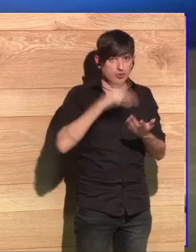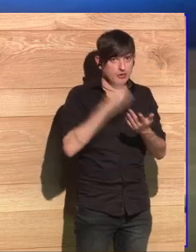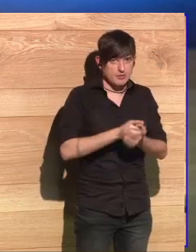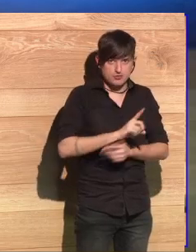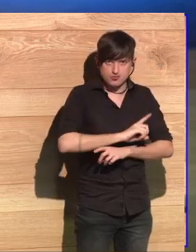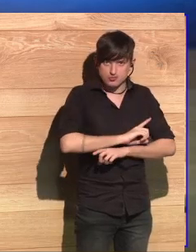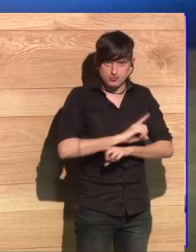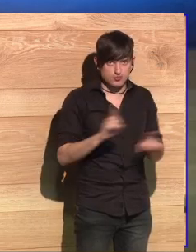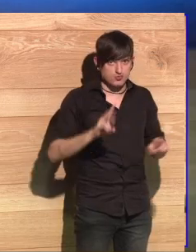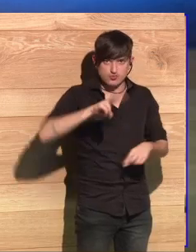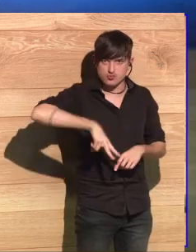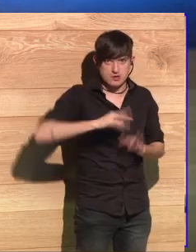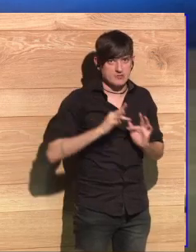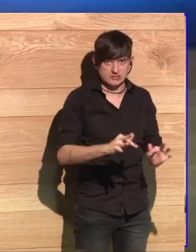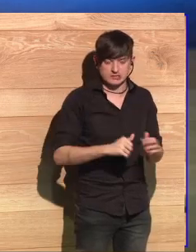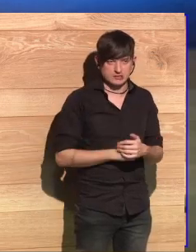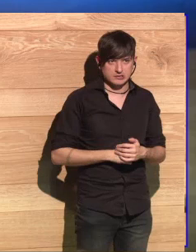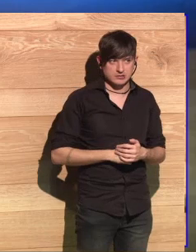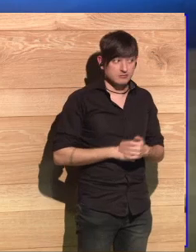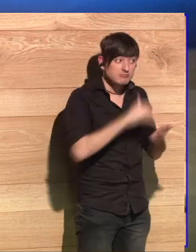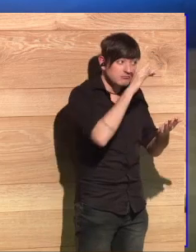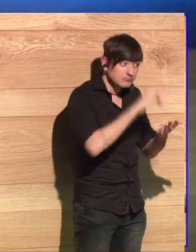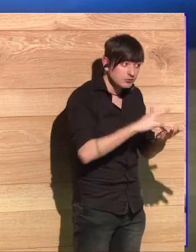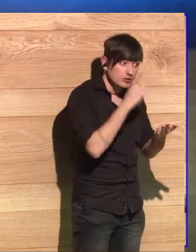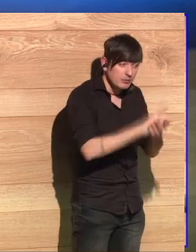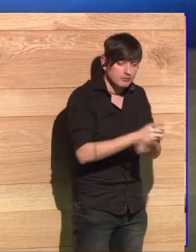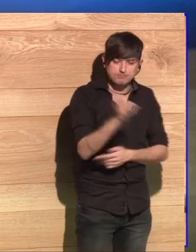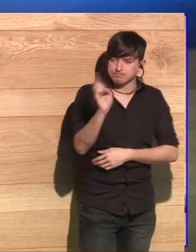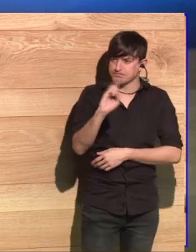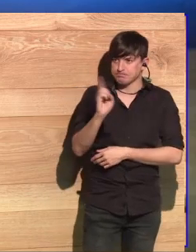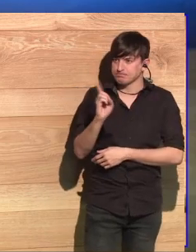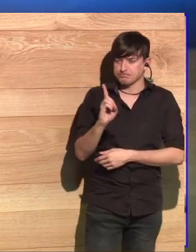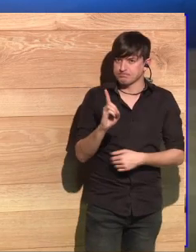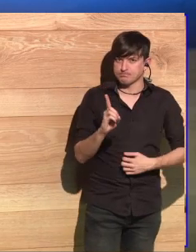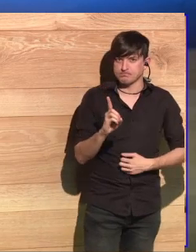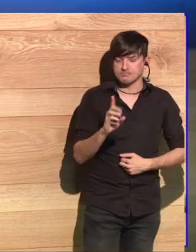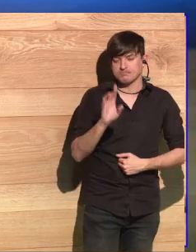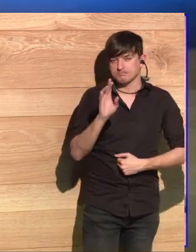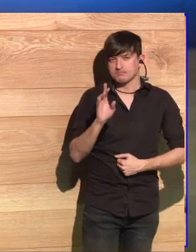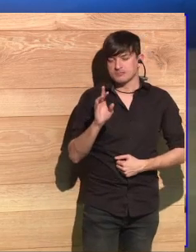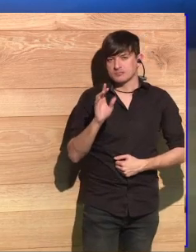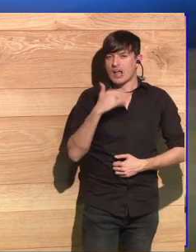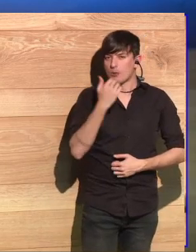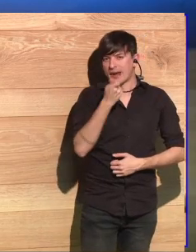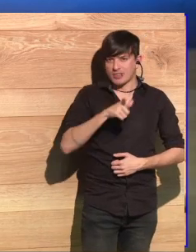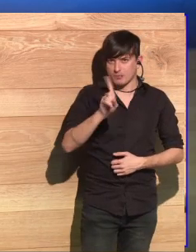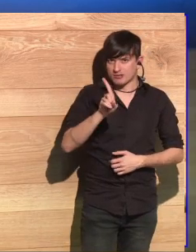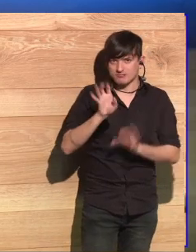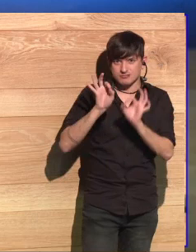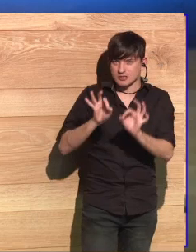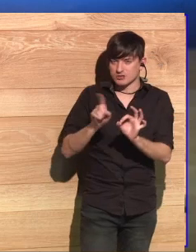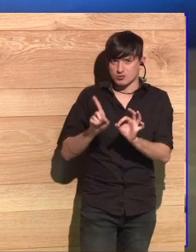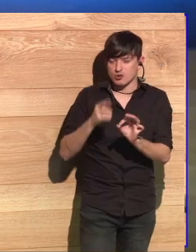happen again. Did it never happen again? Not in that way. But yes, in a certain different way.